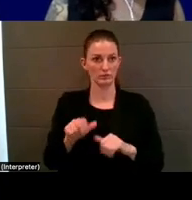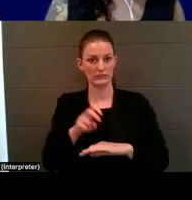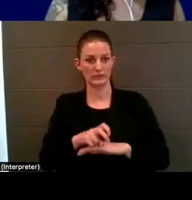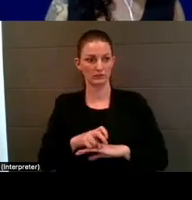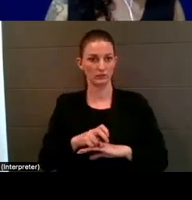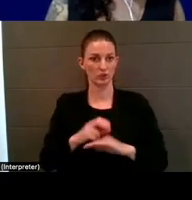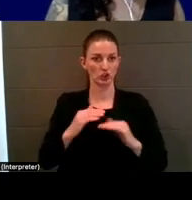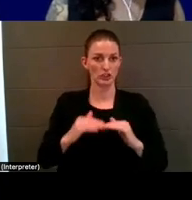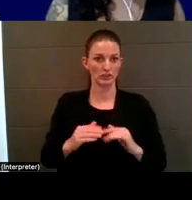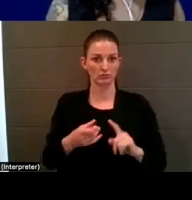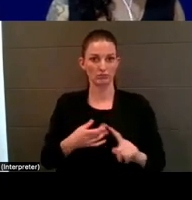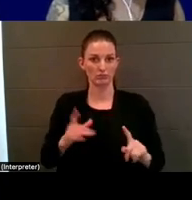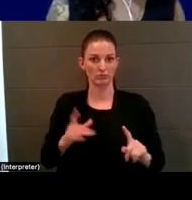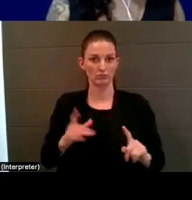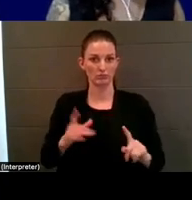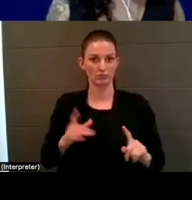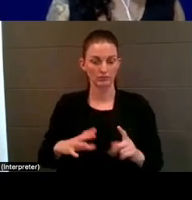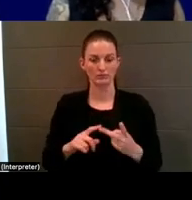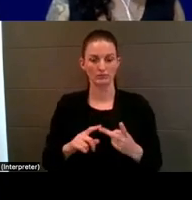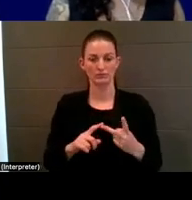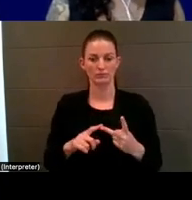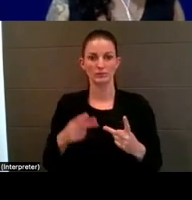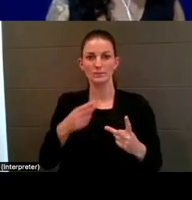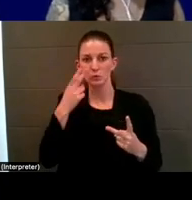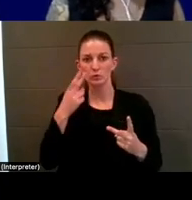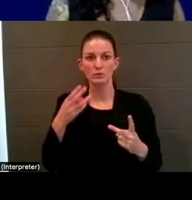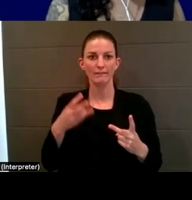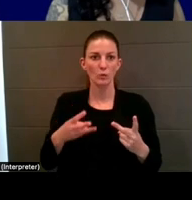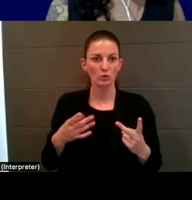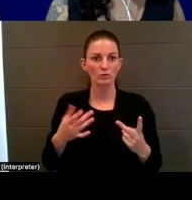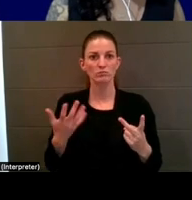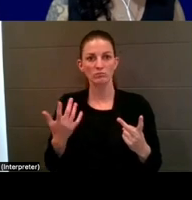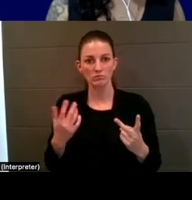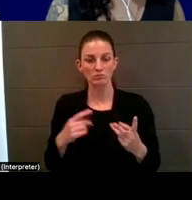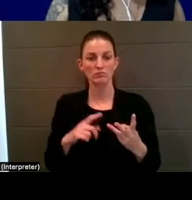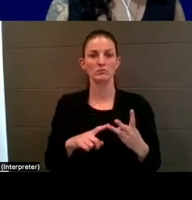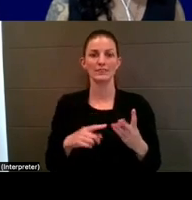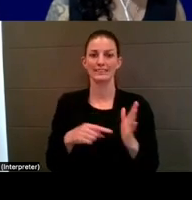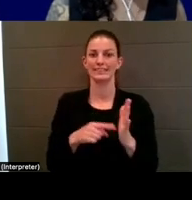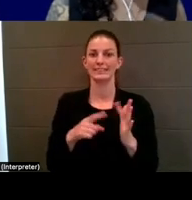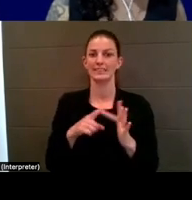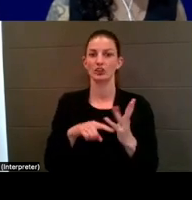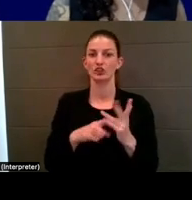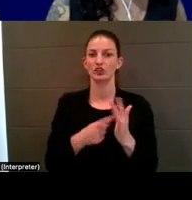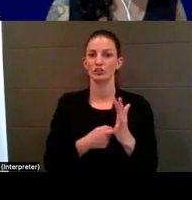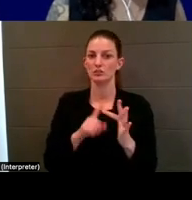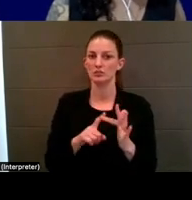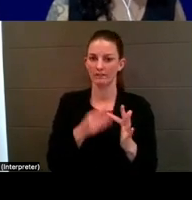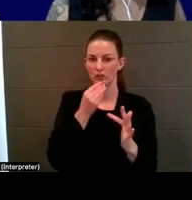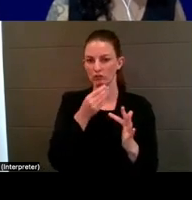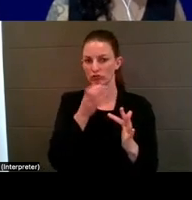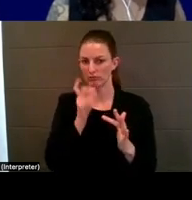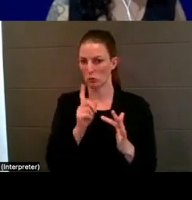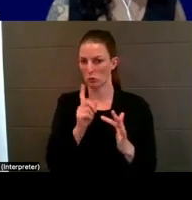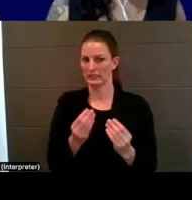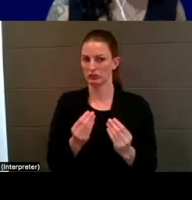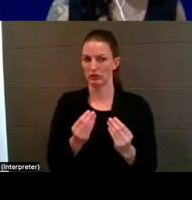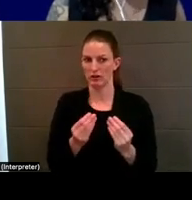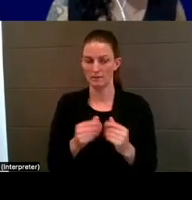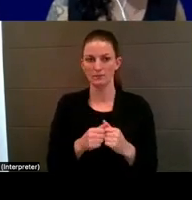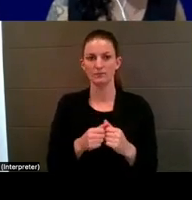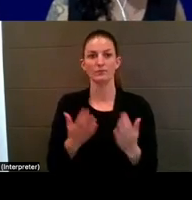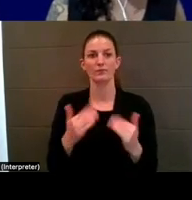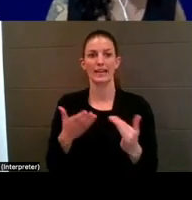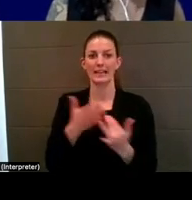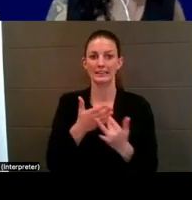utensils, textures, access and support, compensatory and safe swallowing strategies, and